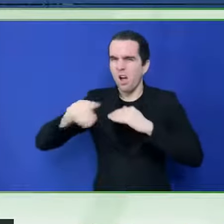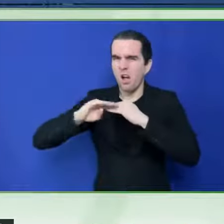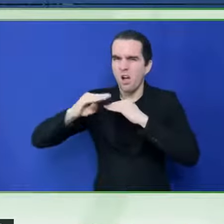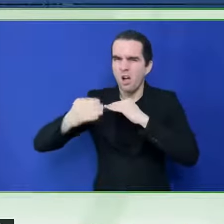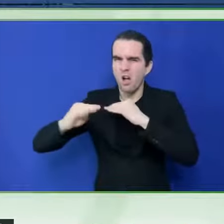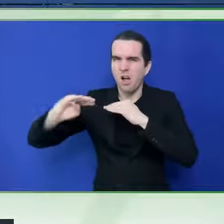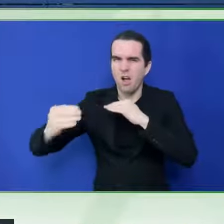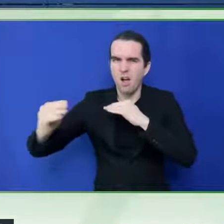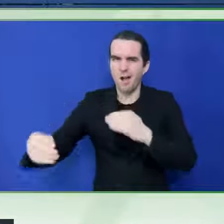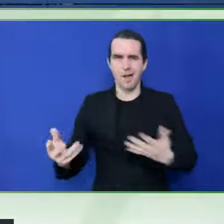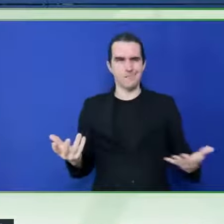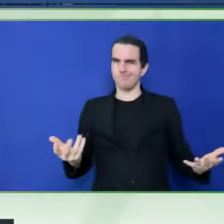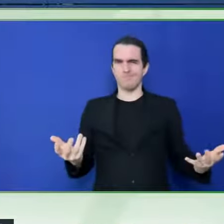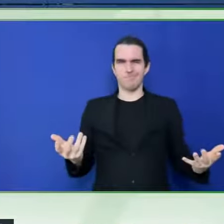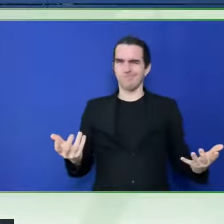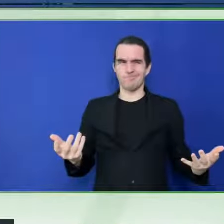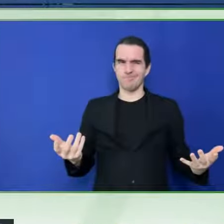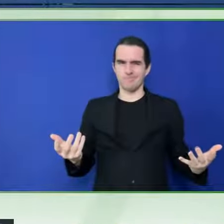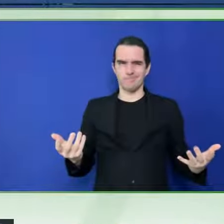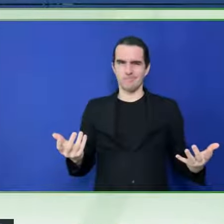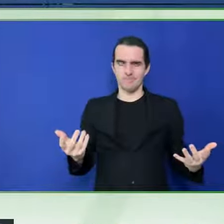ramp.